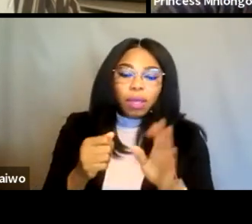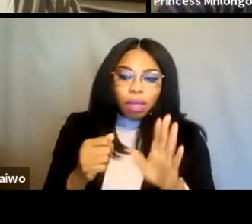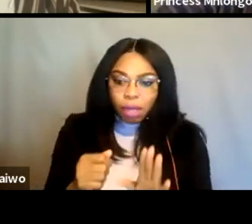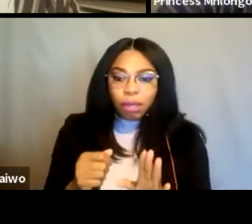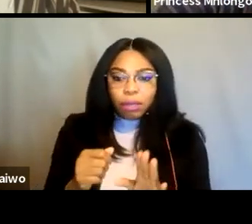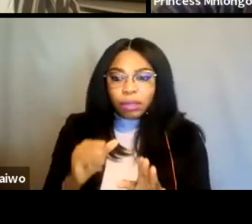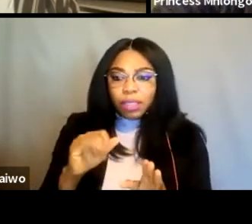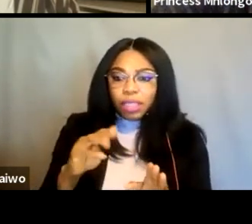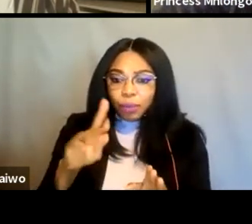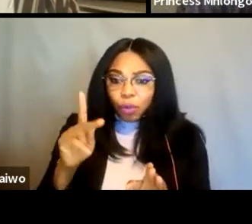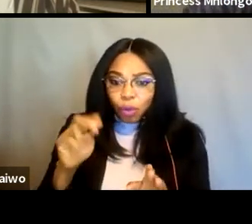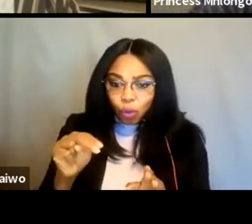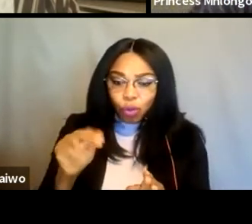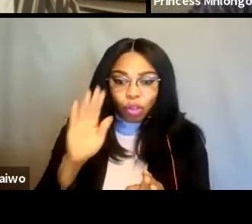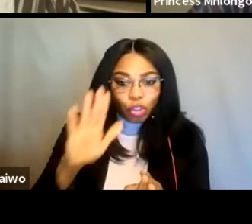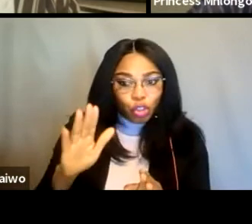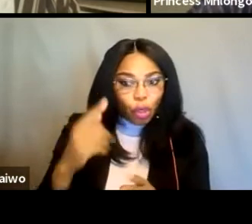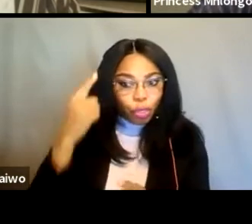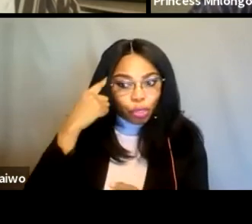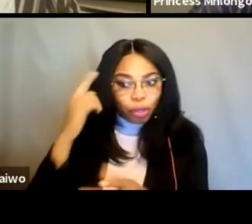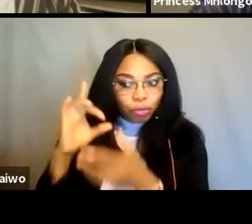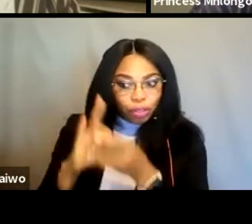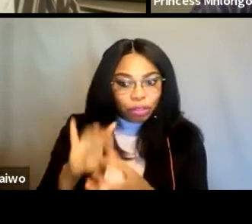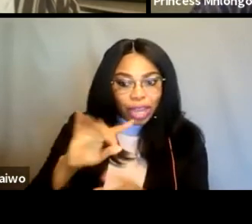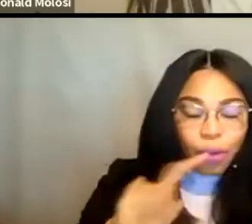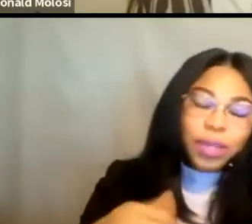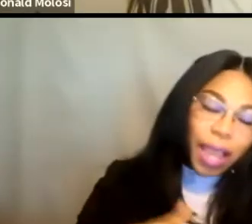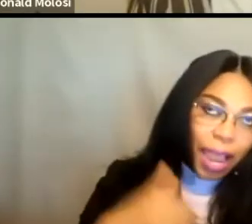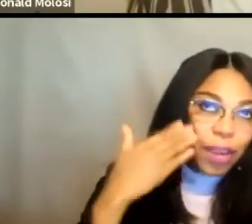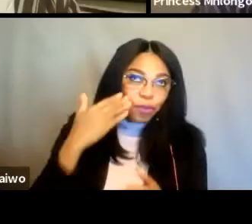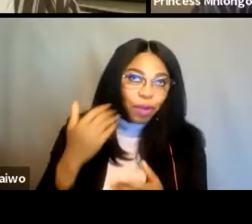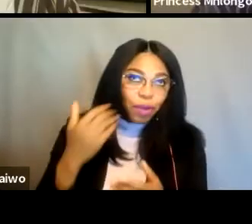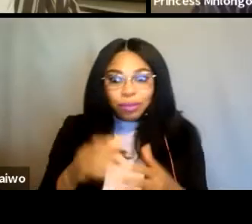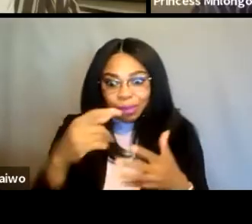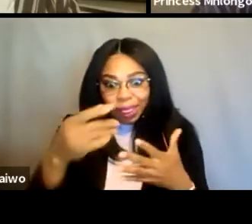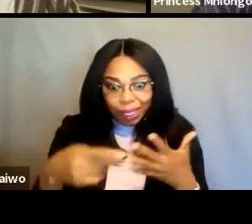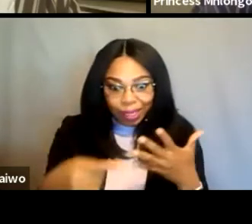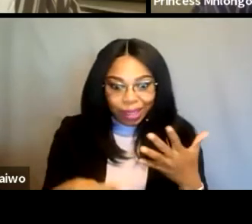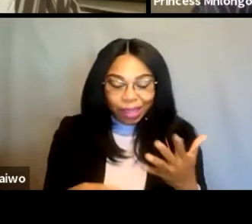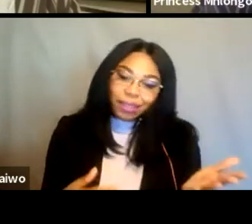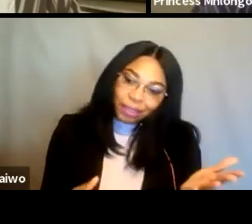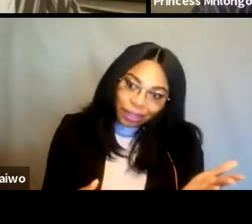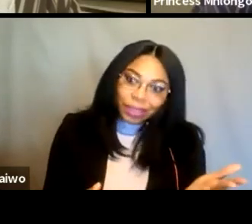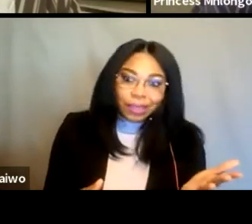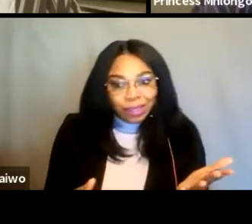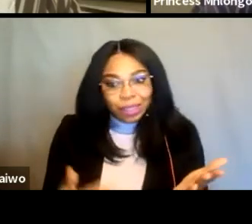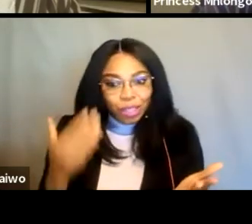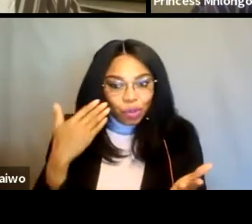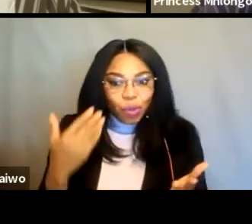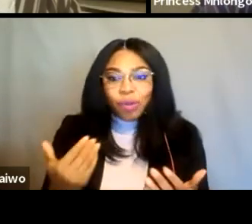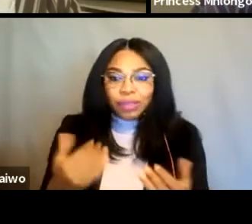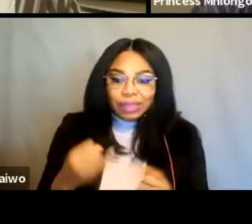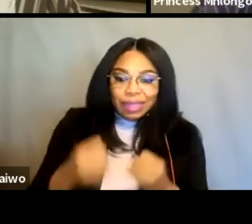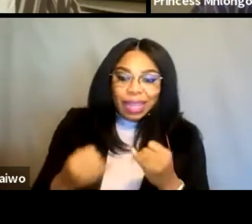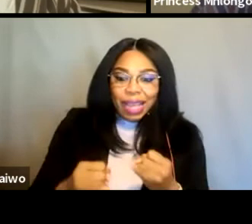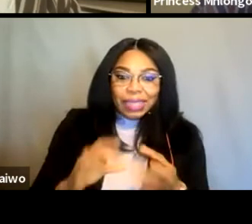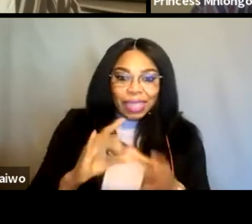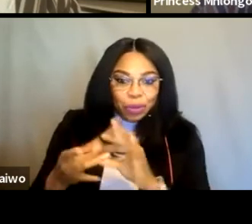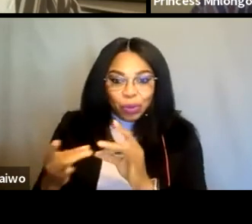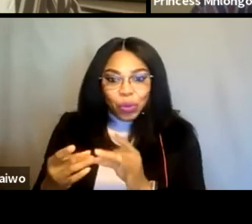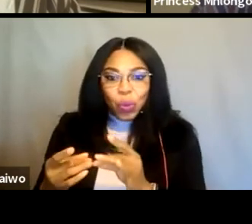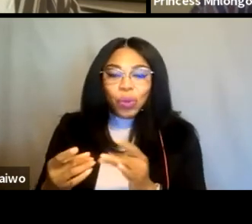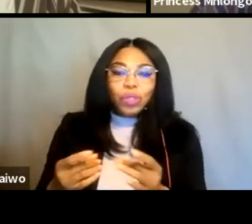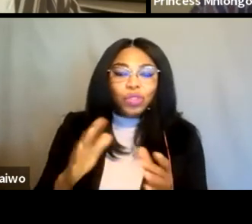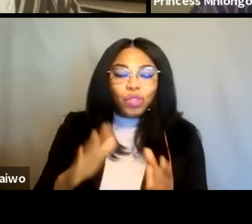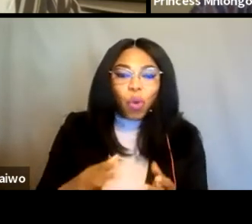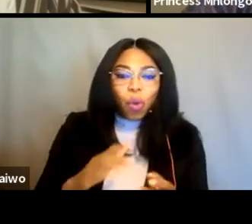your thought on the question, and I'm doing a lot of editorial punches here because it's the last episode, just bringing many things together. But Ibukun, we're going to hand